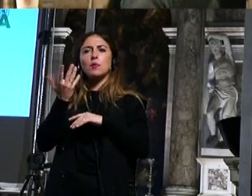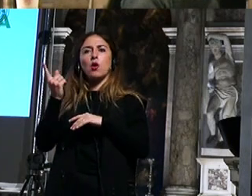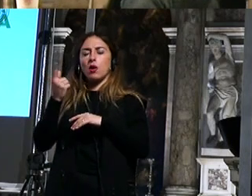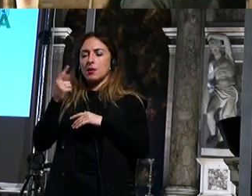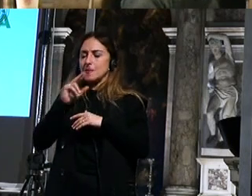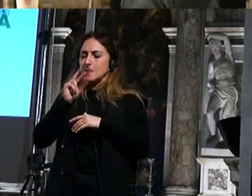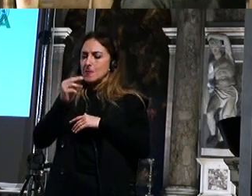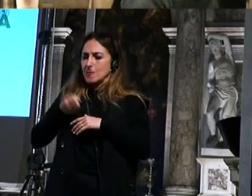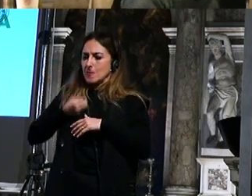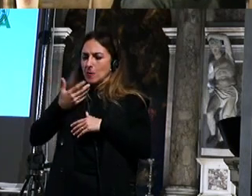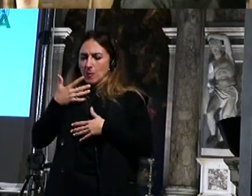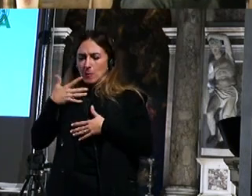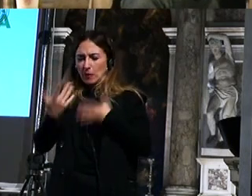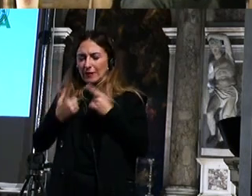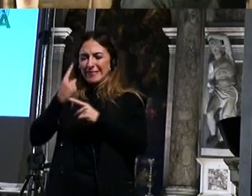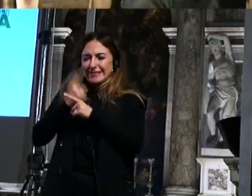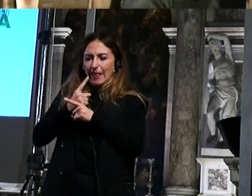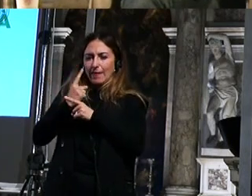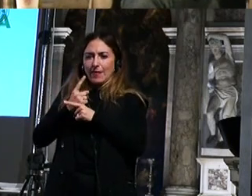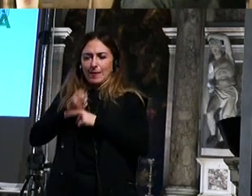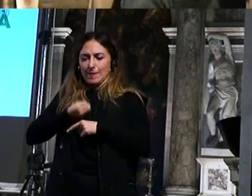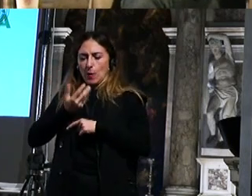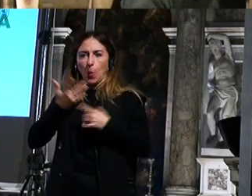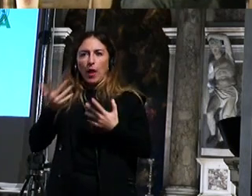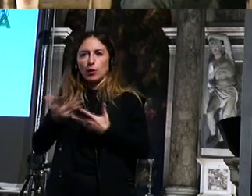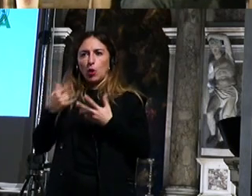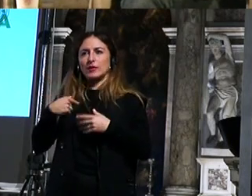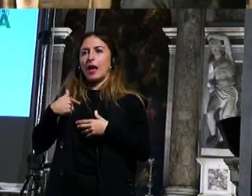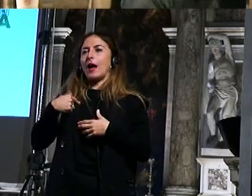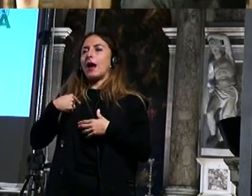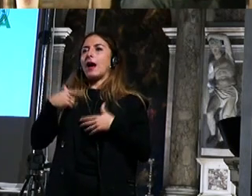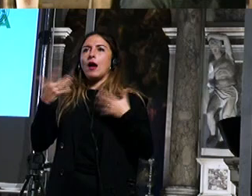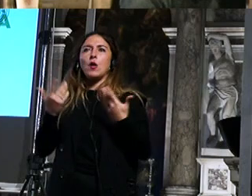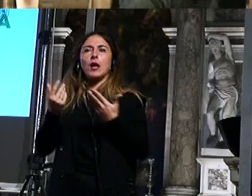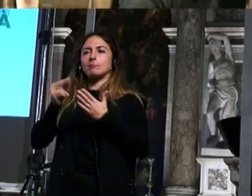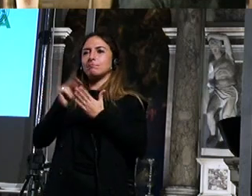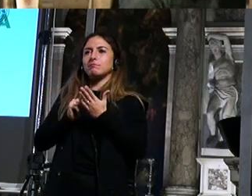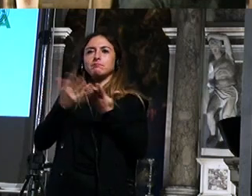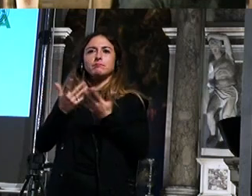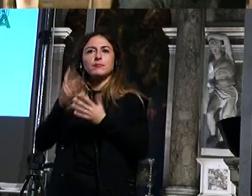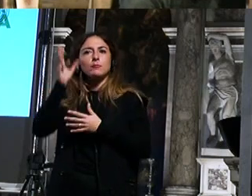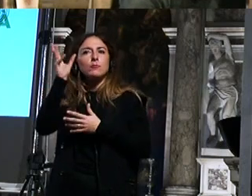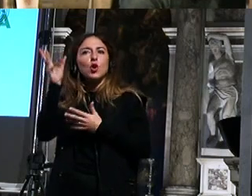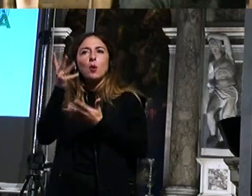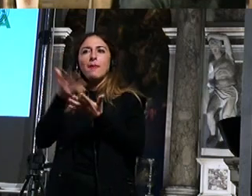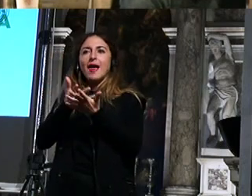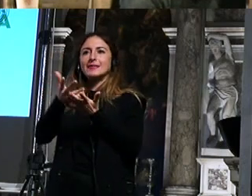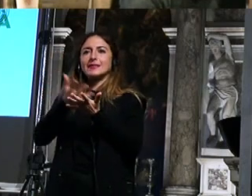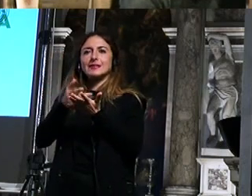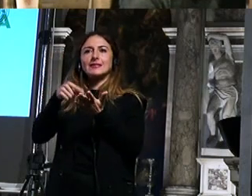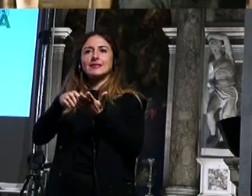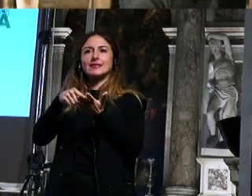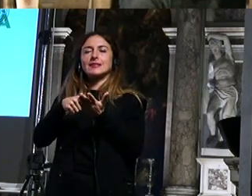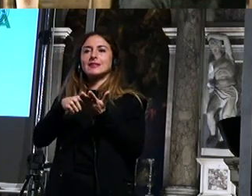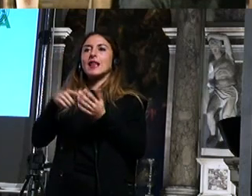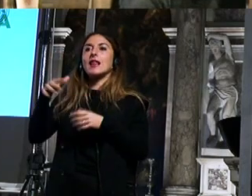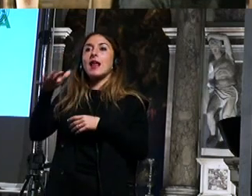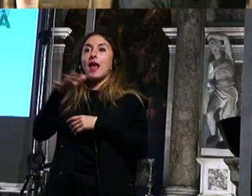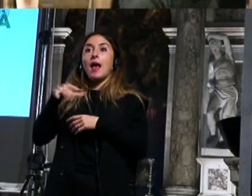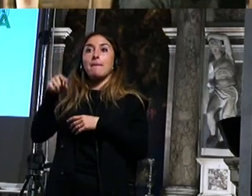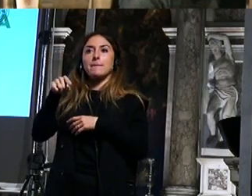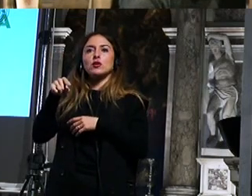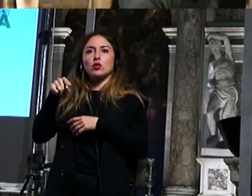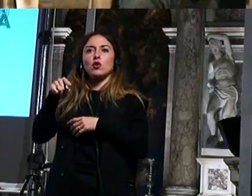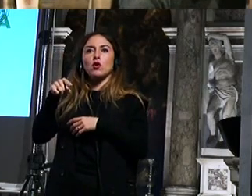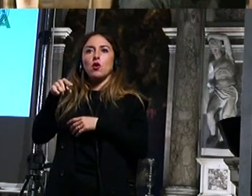That's where I'm writing, but don't yet know toward what. So a number of these stories, like Switzerland,